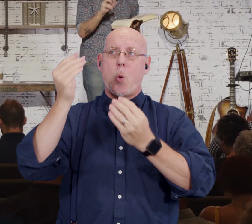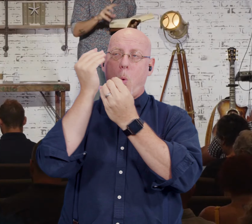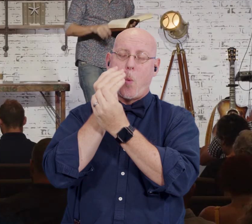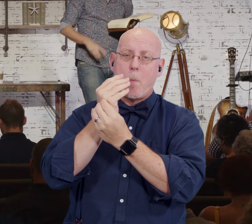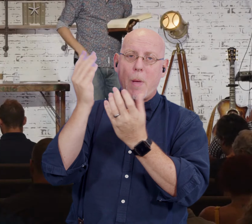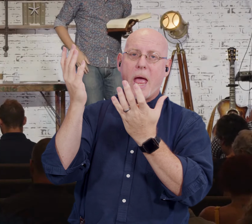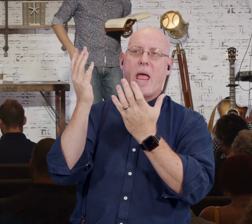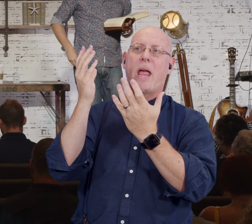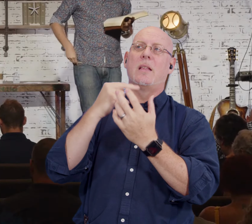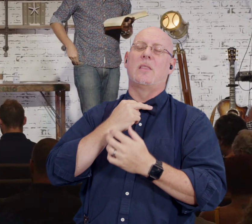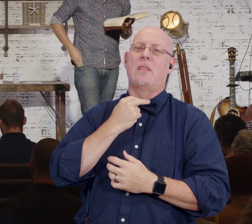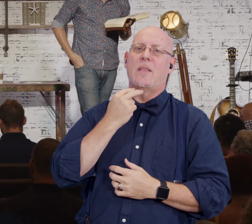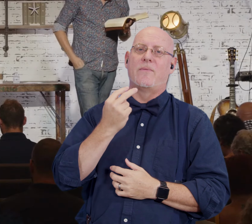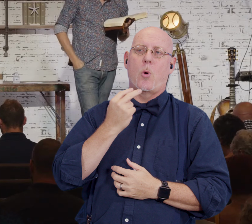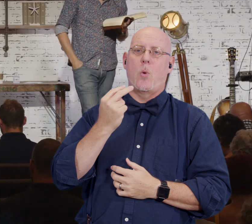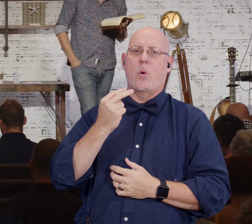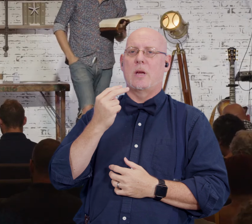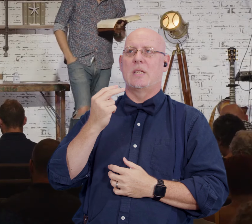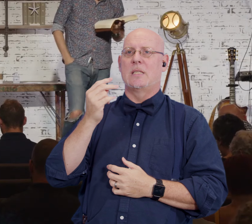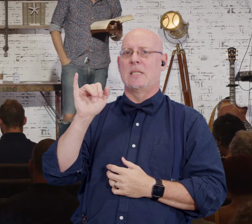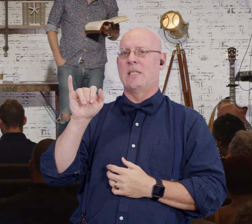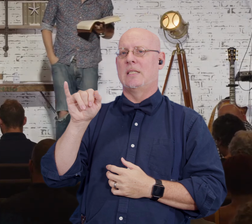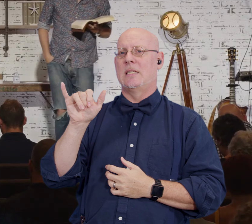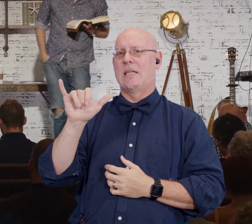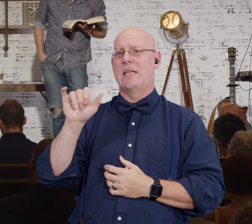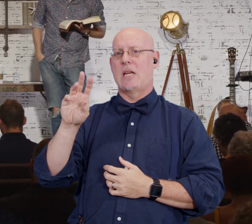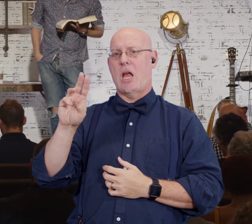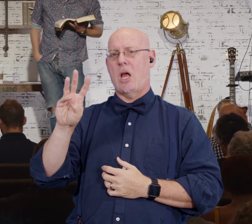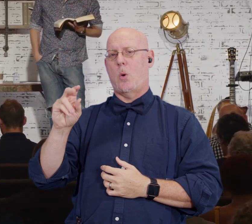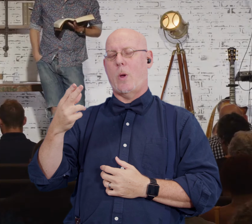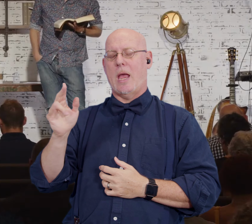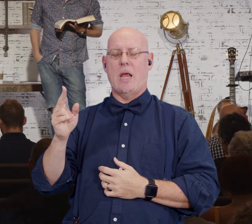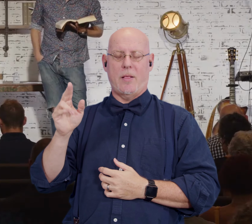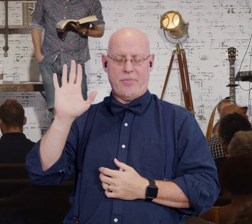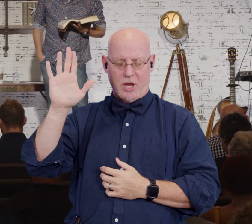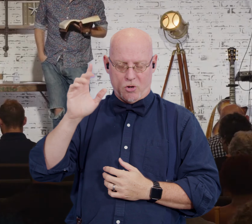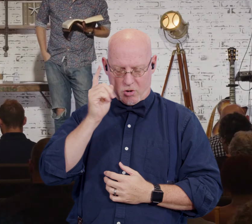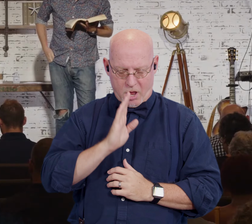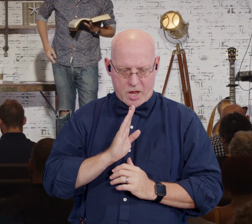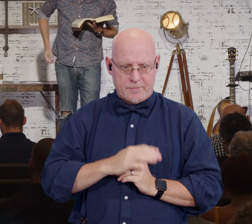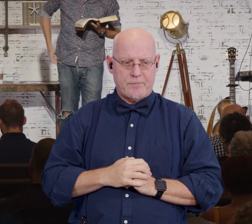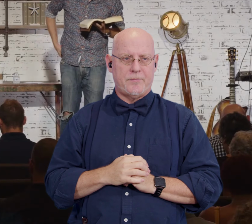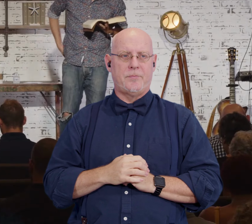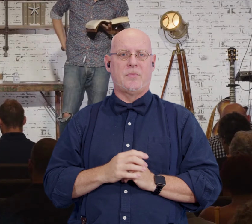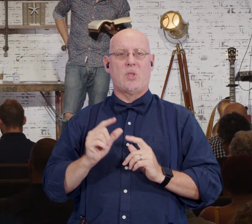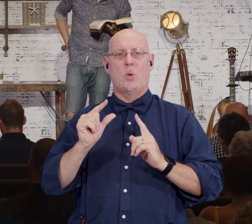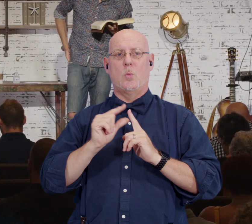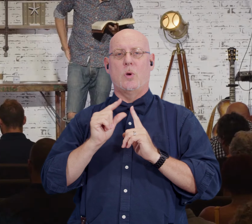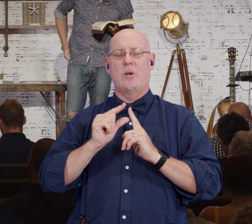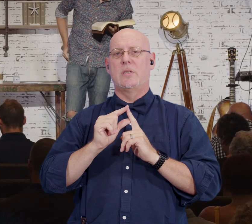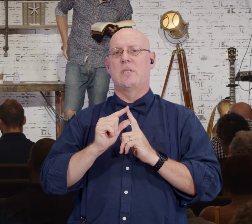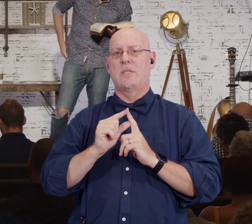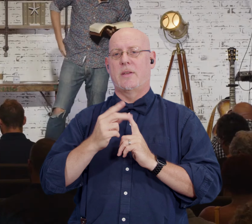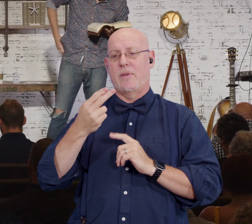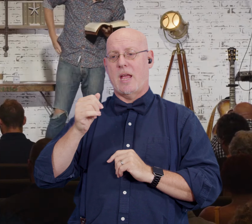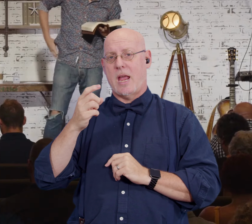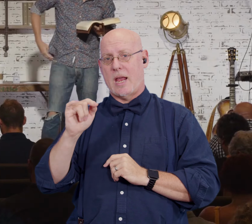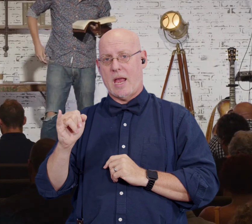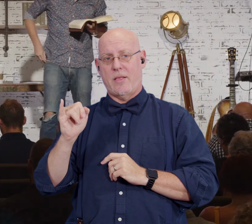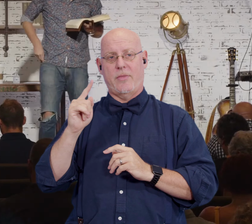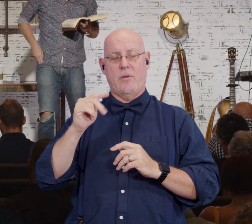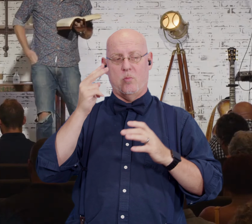They obeyed the voice of Yahweh, their God, and the words of Haggai the